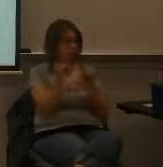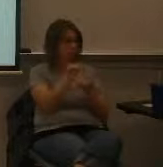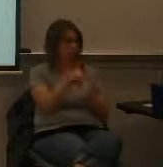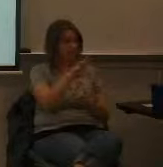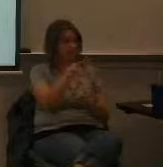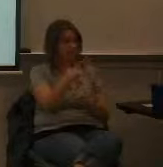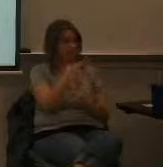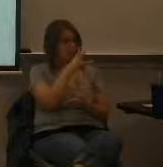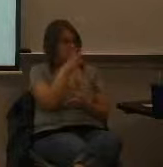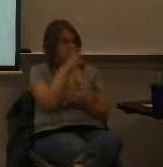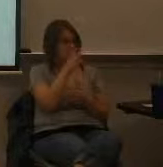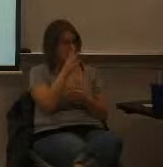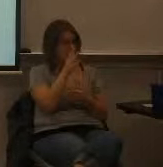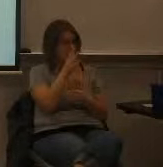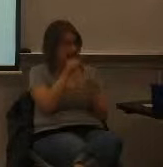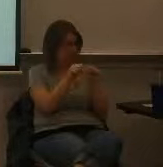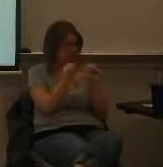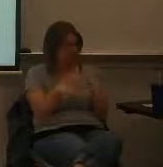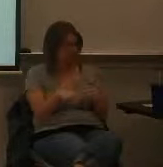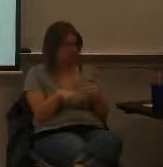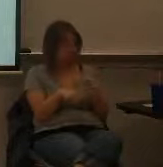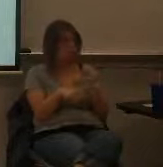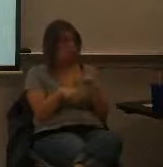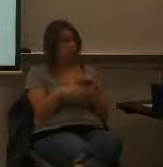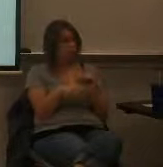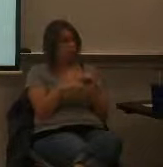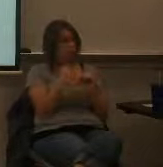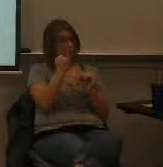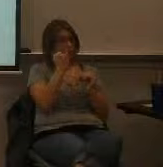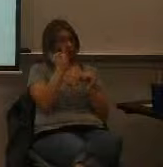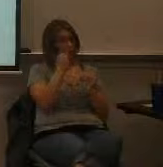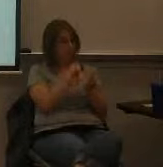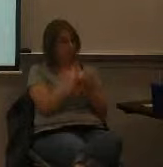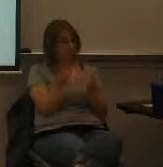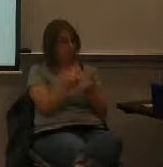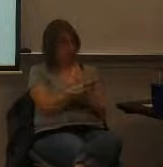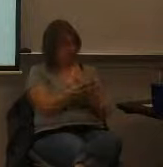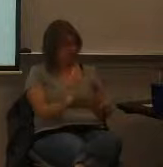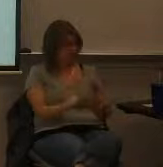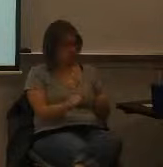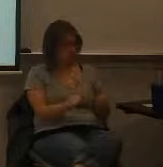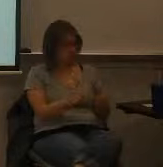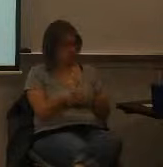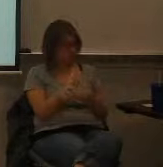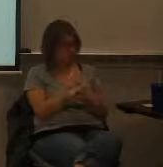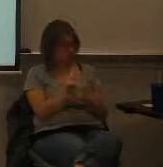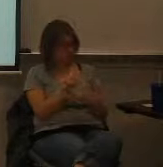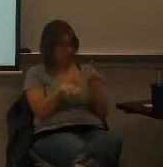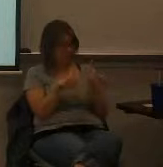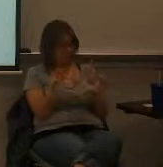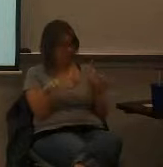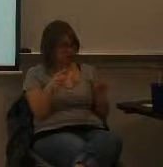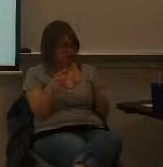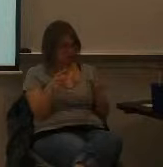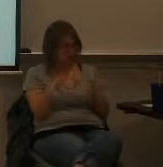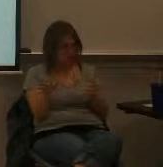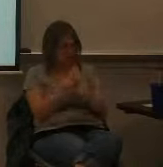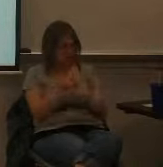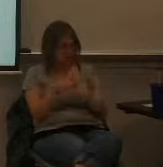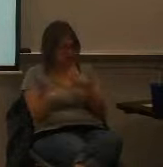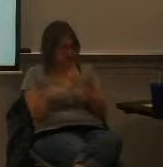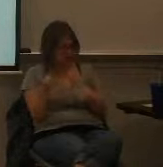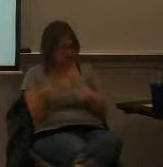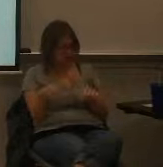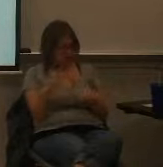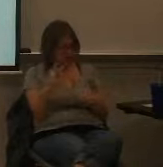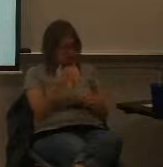freshwater aquatic systems. Therefore, if that's going to fall apart and you knock down diversity, then you don't want to knock down diversity because